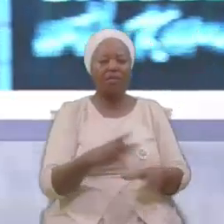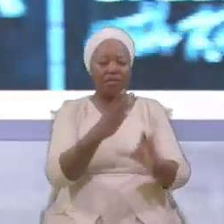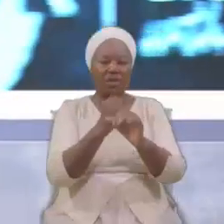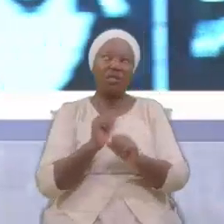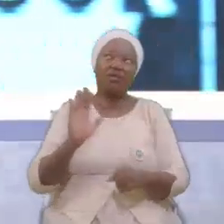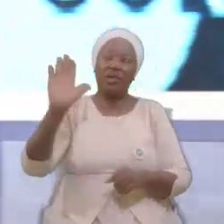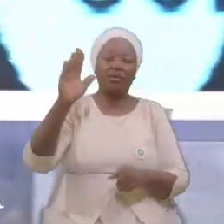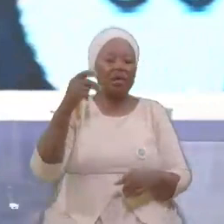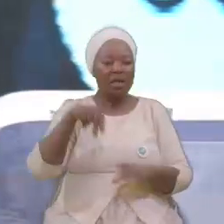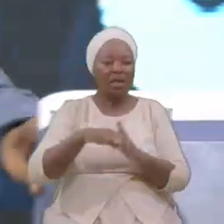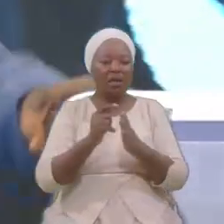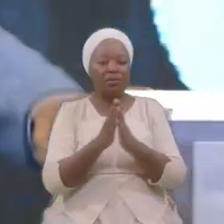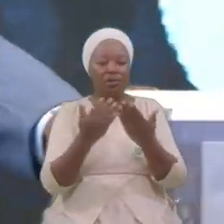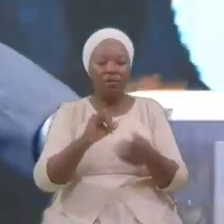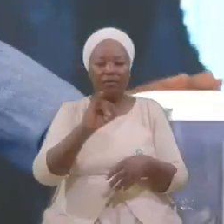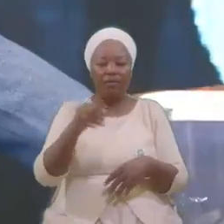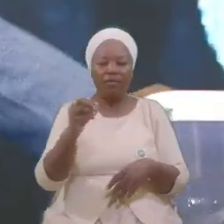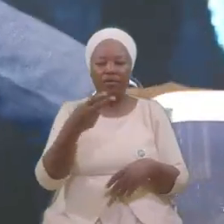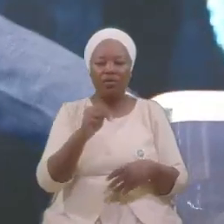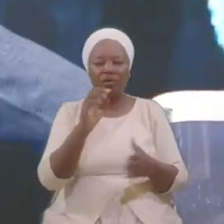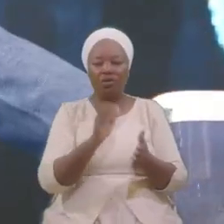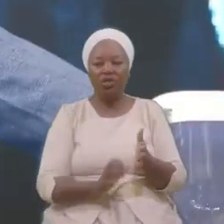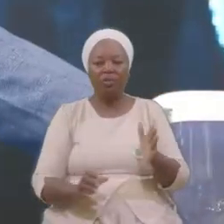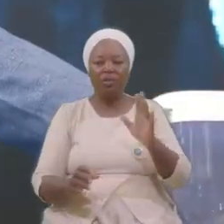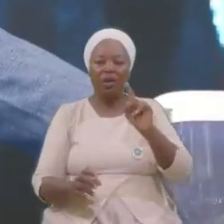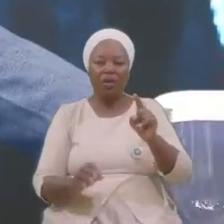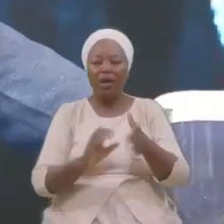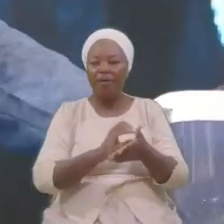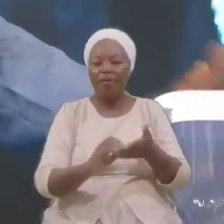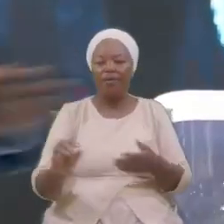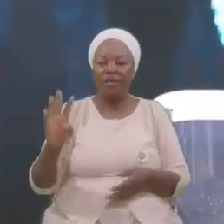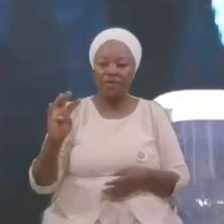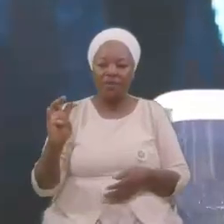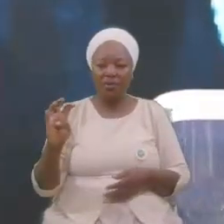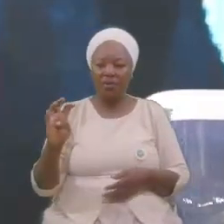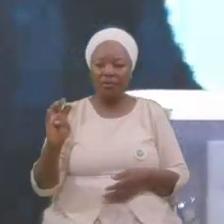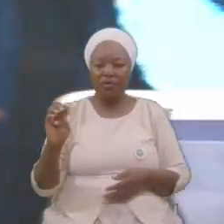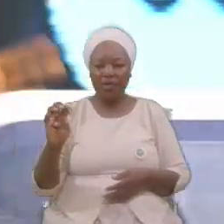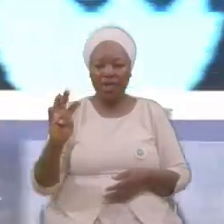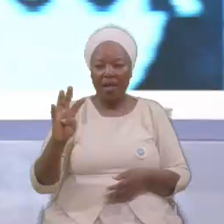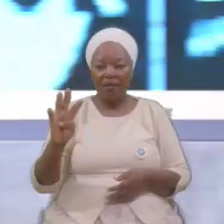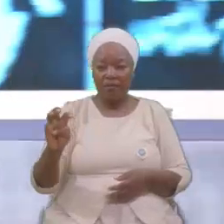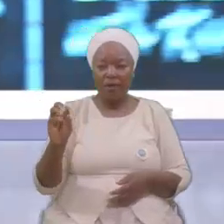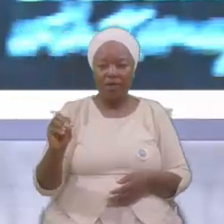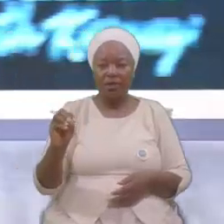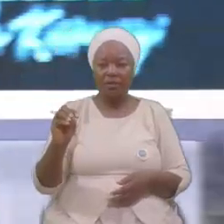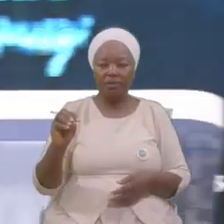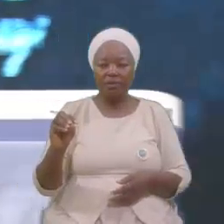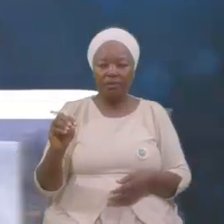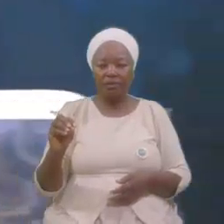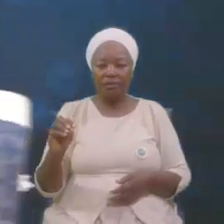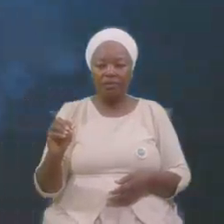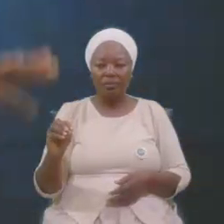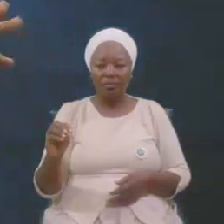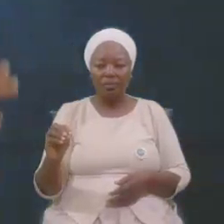1, I'm reading from verse 40. John chapter 1, looking at verse 41, of the